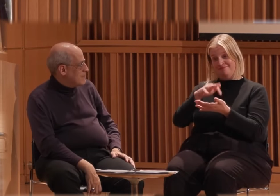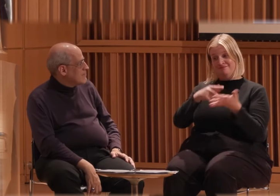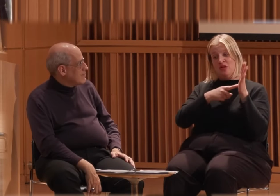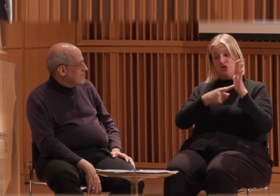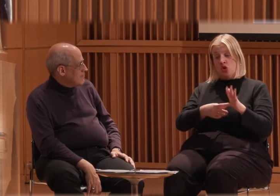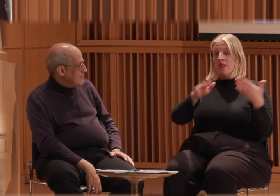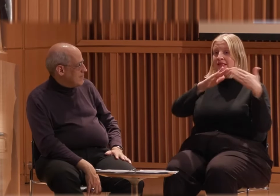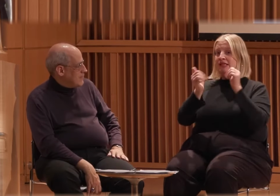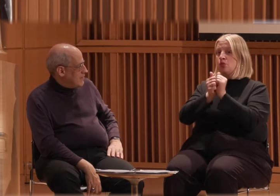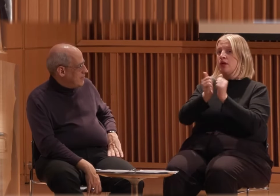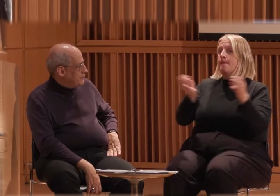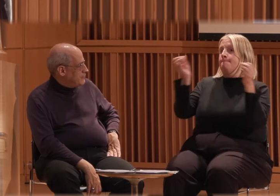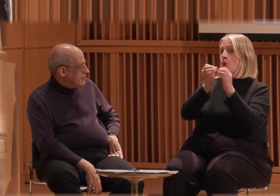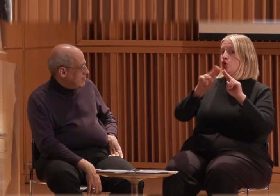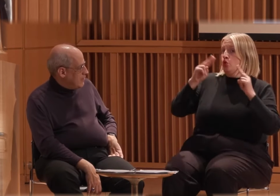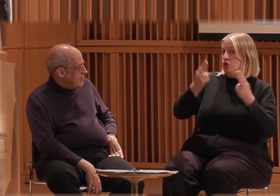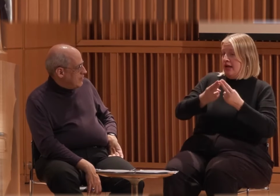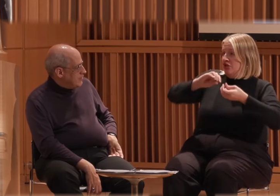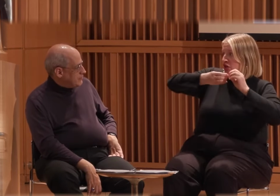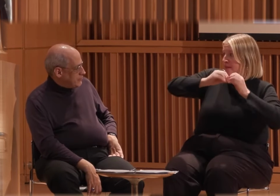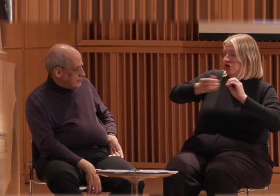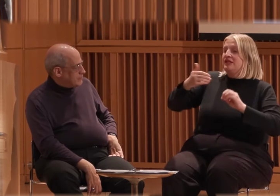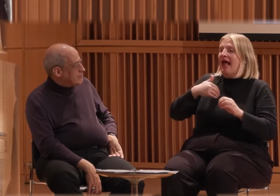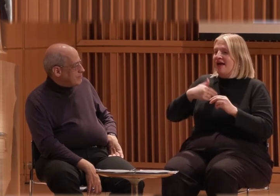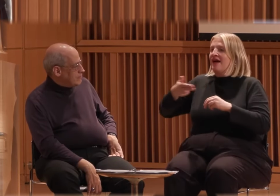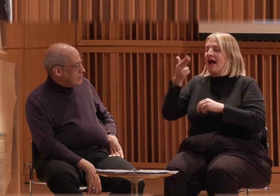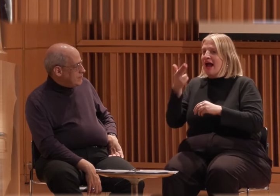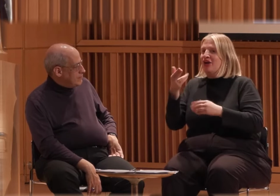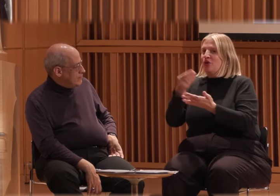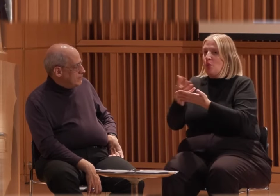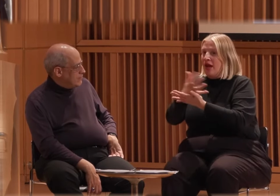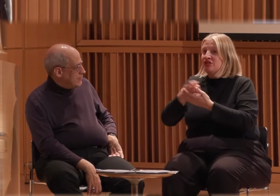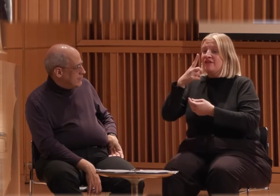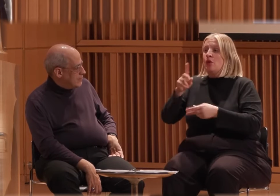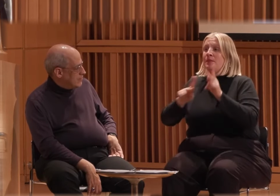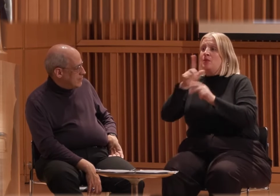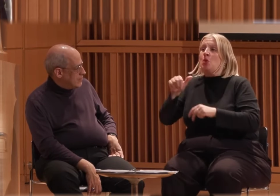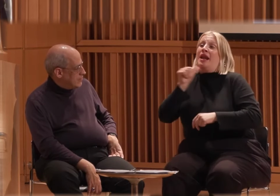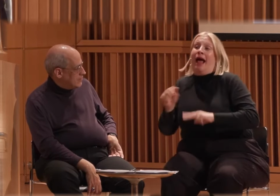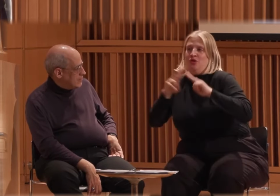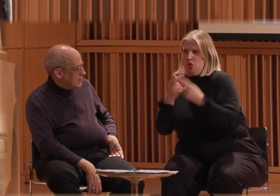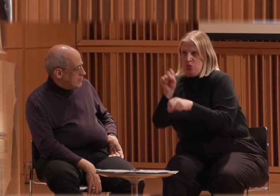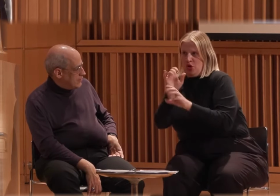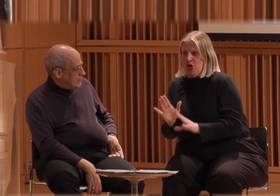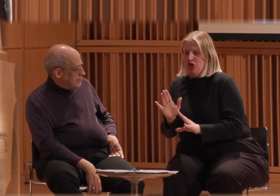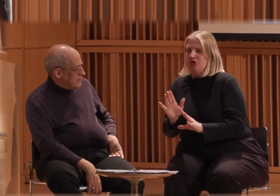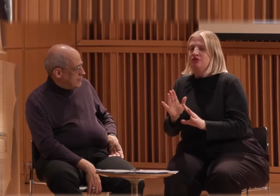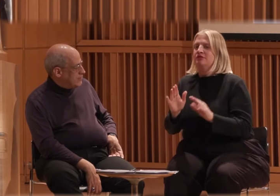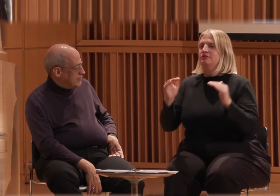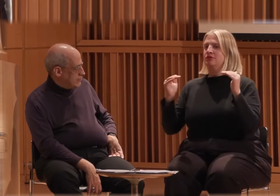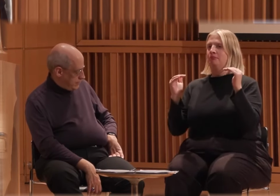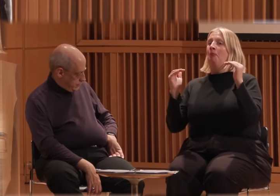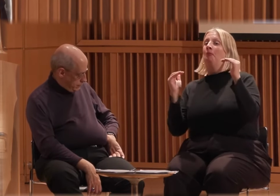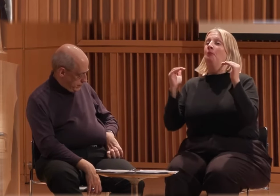with higher unionization rates have higher wages for non-union workers in those cities also. There are spillover effects. There's something